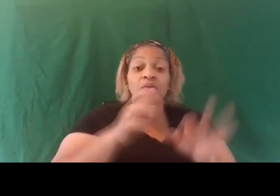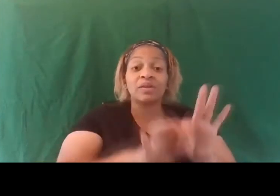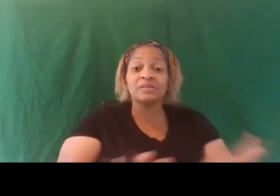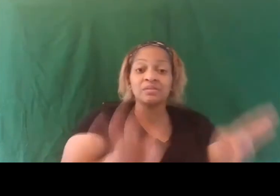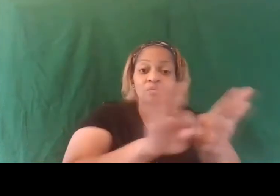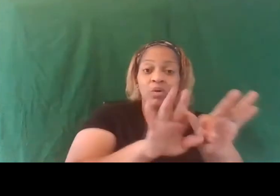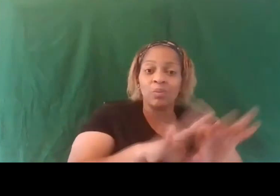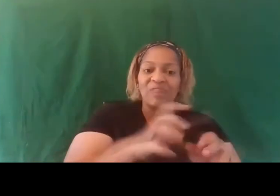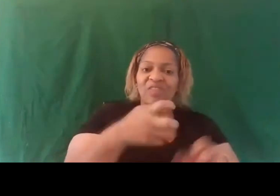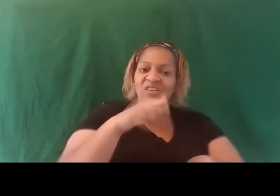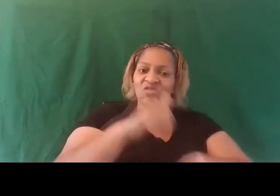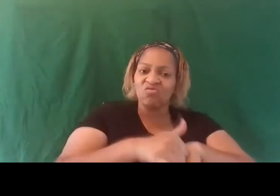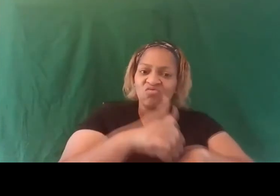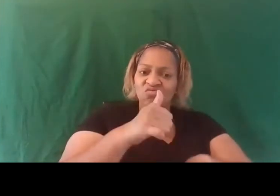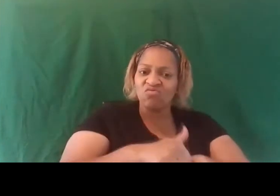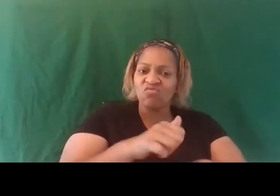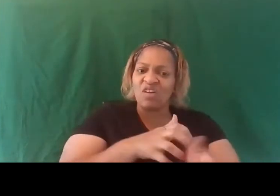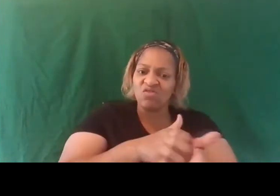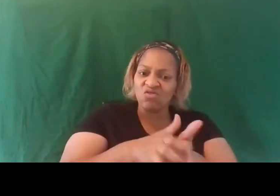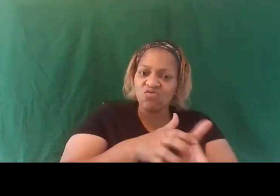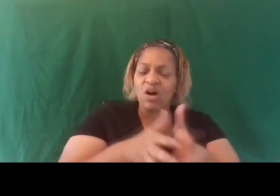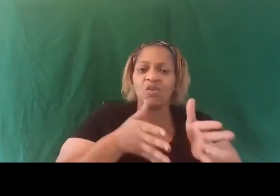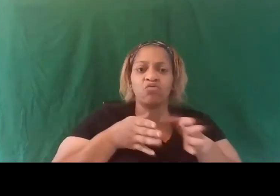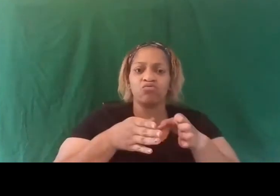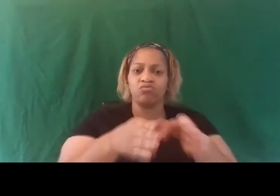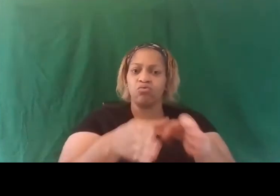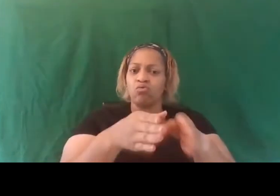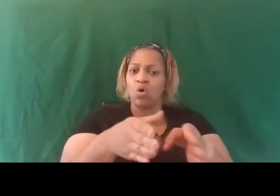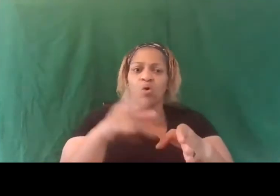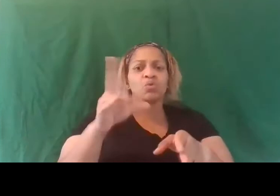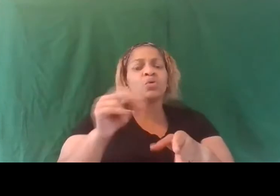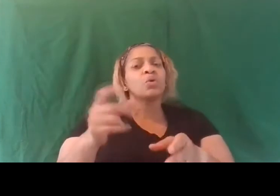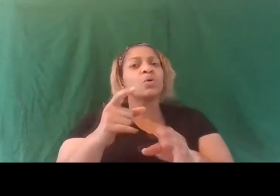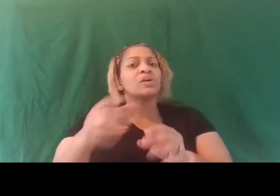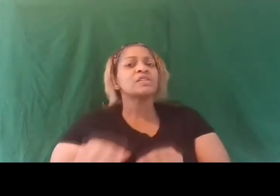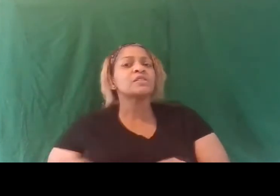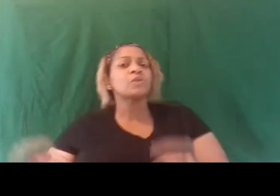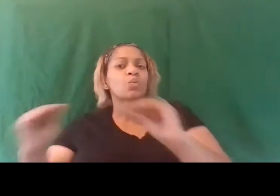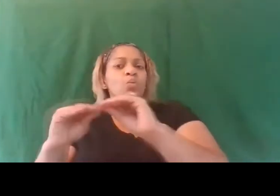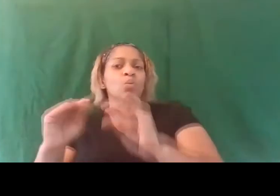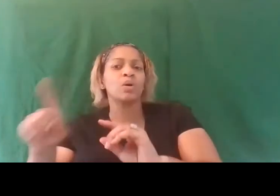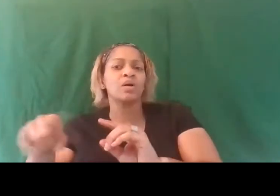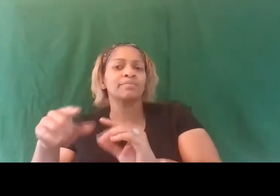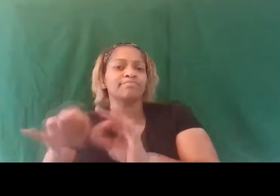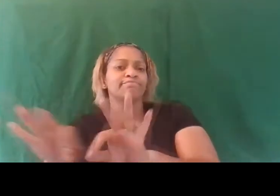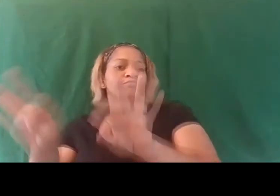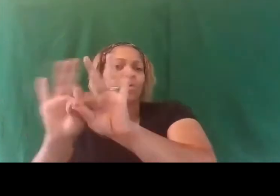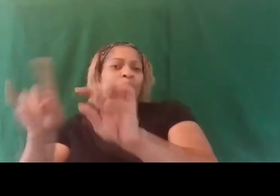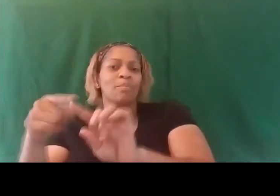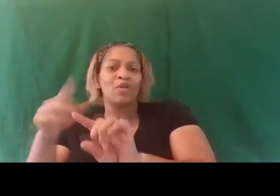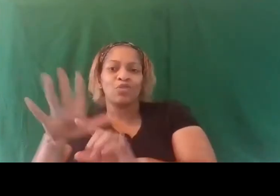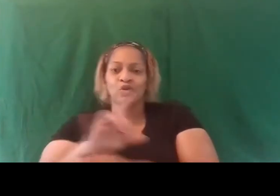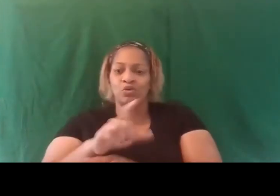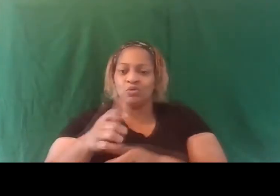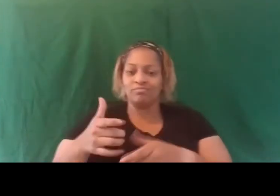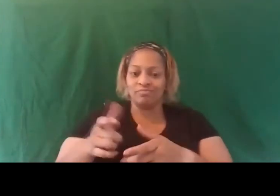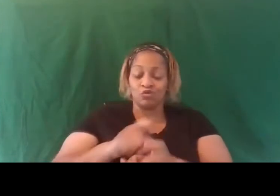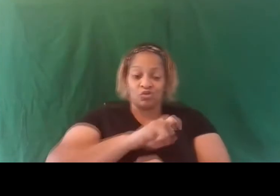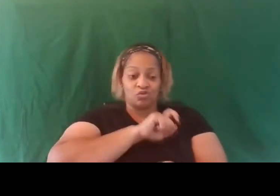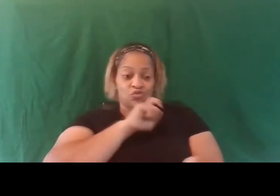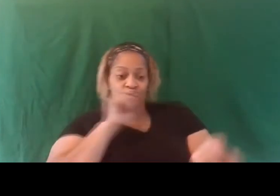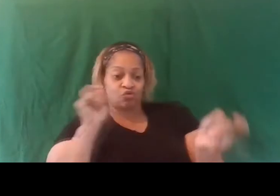just about the cobblestones. It's about living, moving, and having my being in a way that I am able to transcend